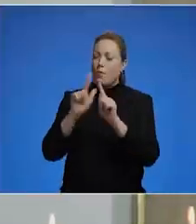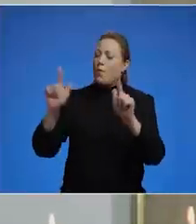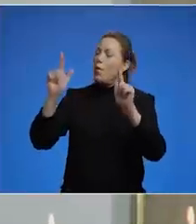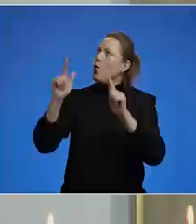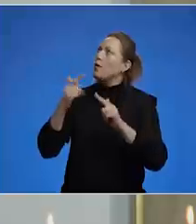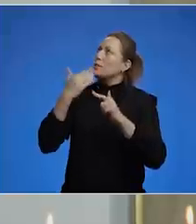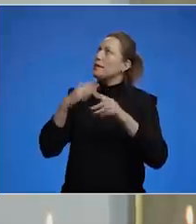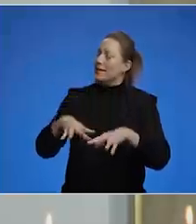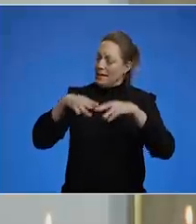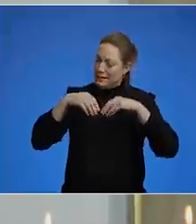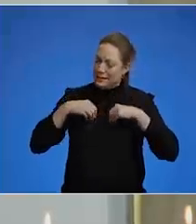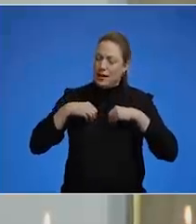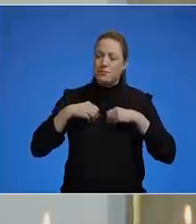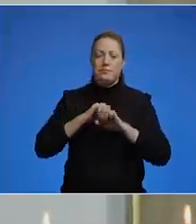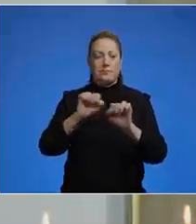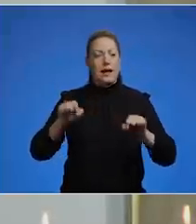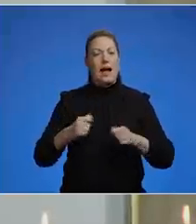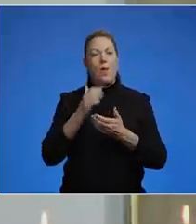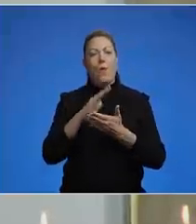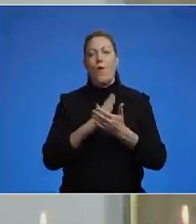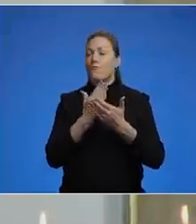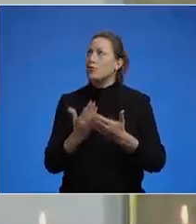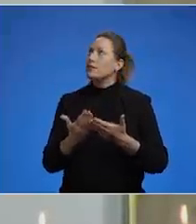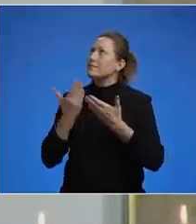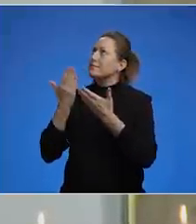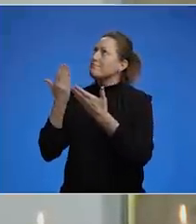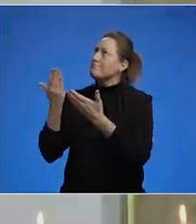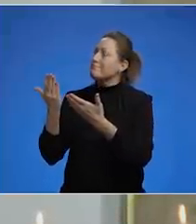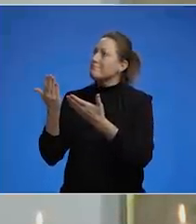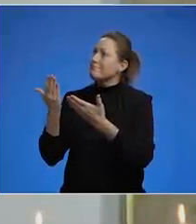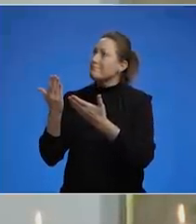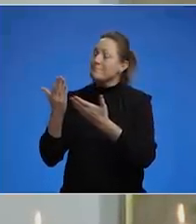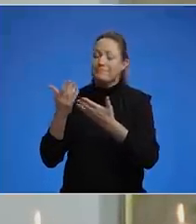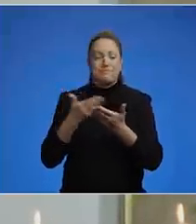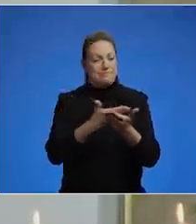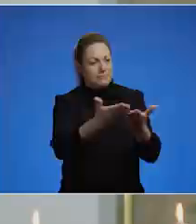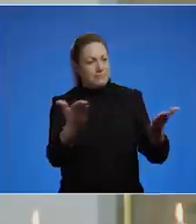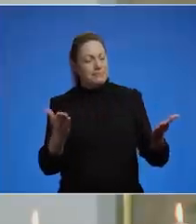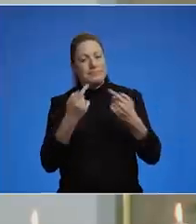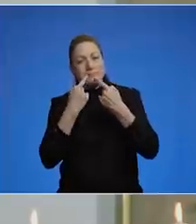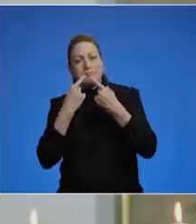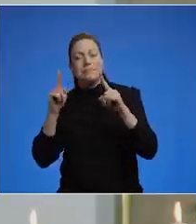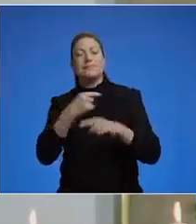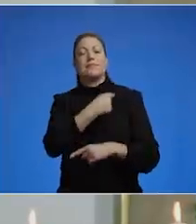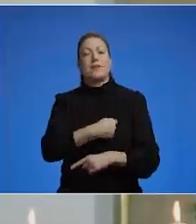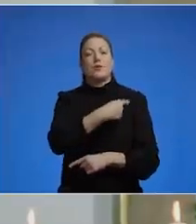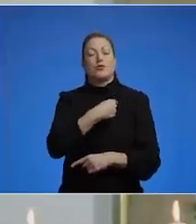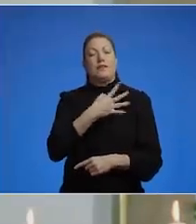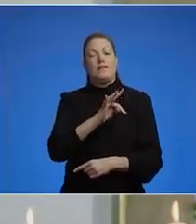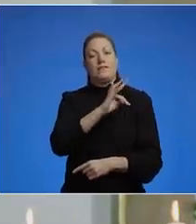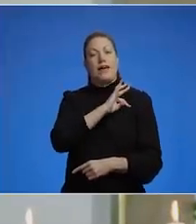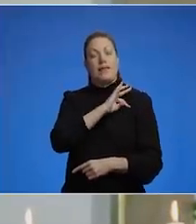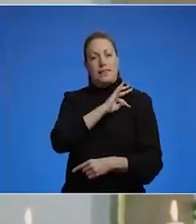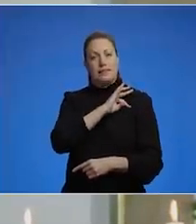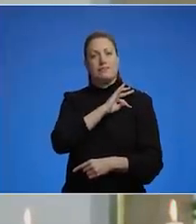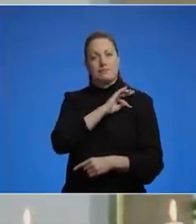Receive with favour, O Lord, we pray, the offerings of your people, that what they profess with devotion and faith may be